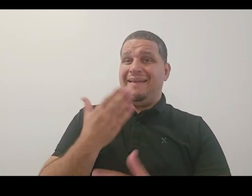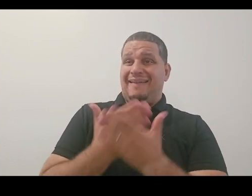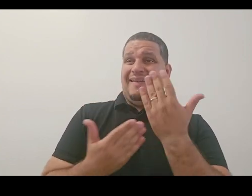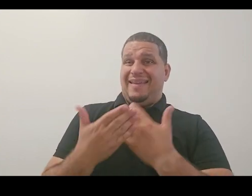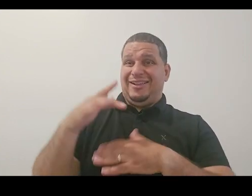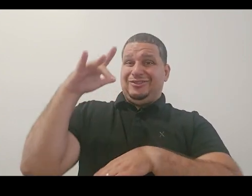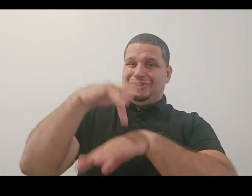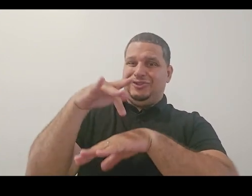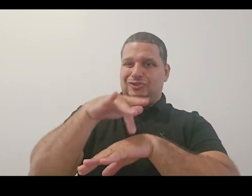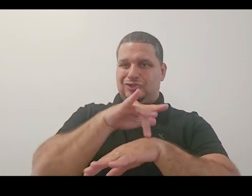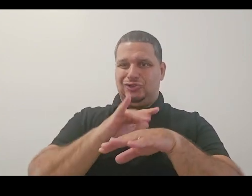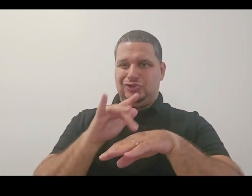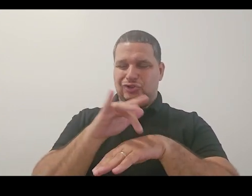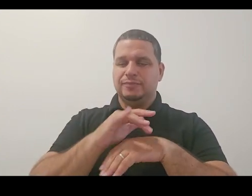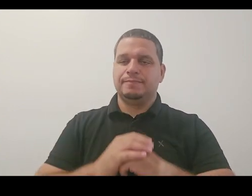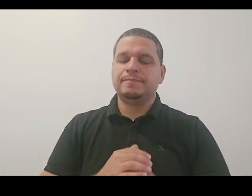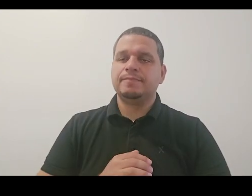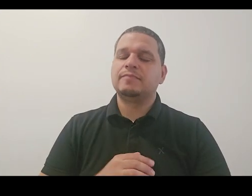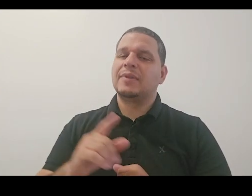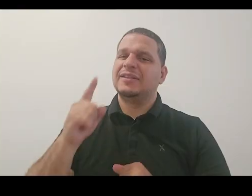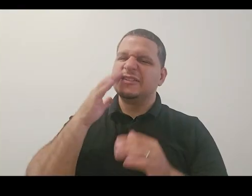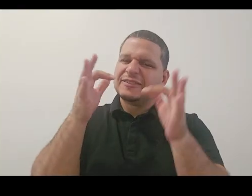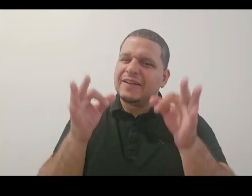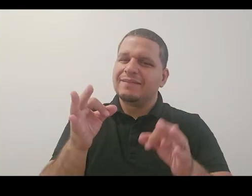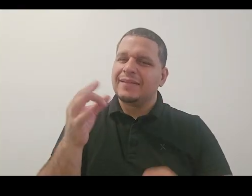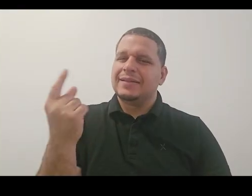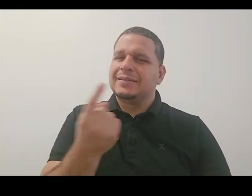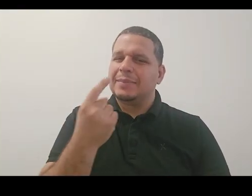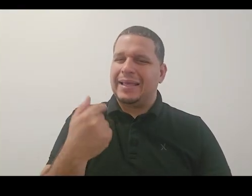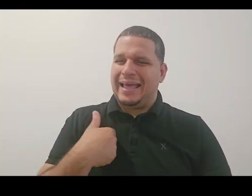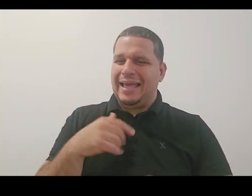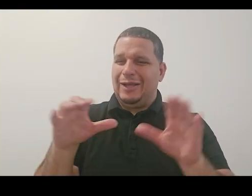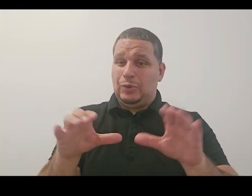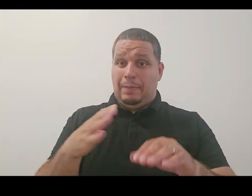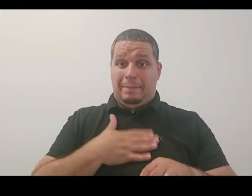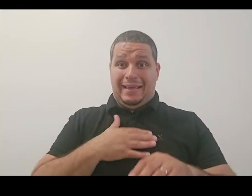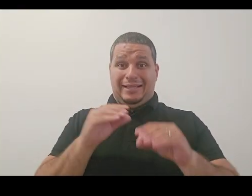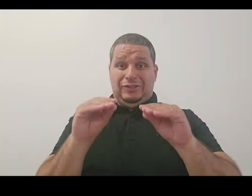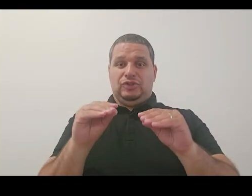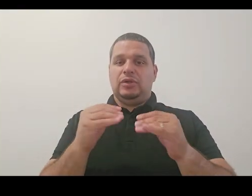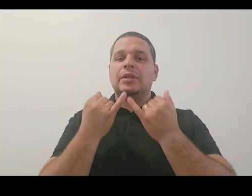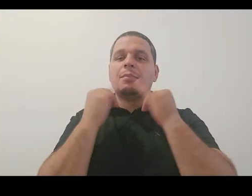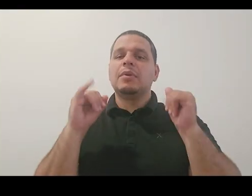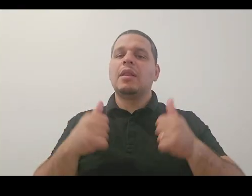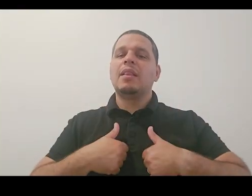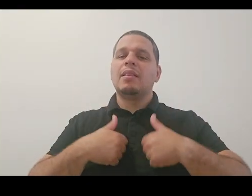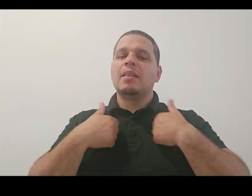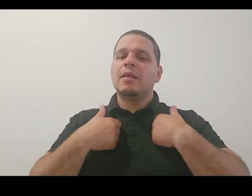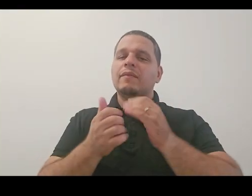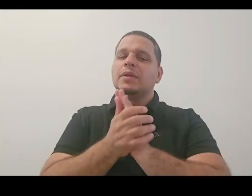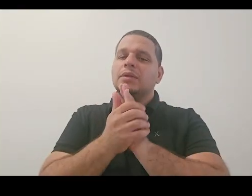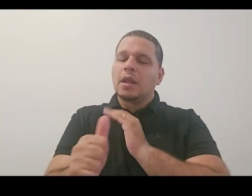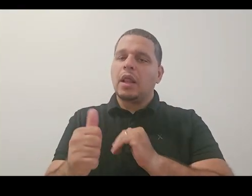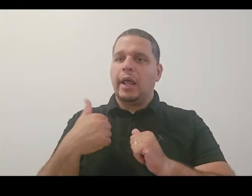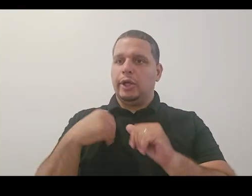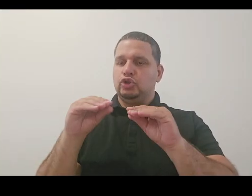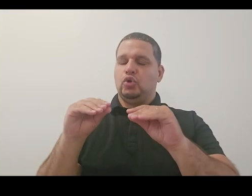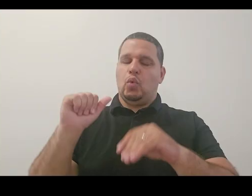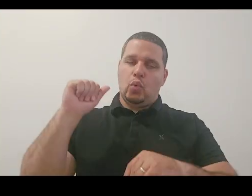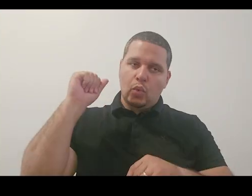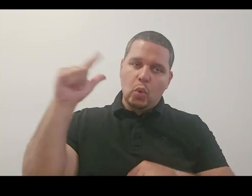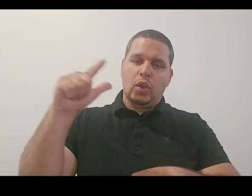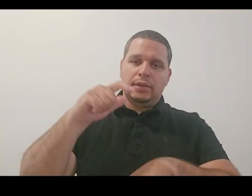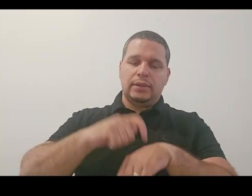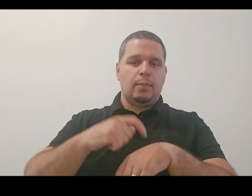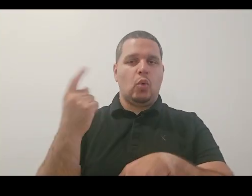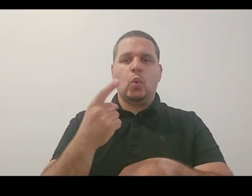on it. It's definitely something I do in my teaching of independent living skills all the time. Always talking